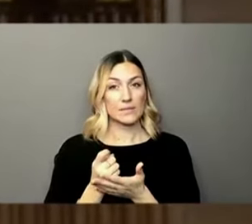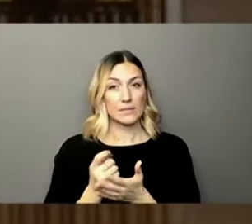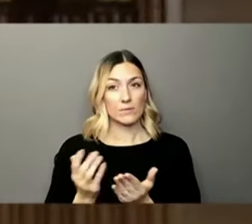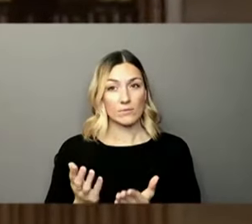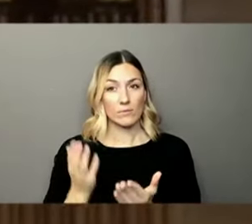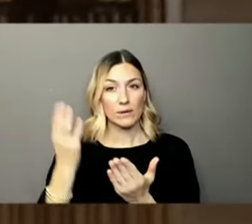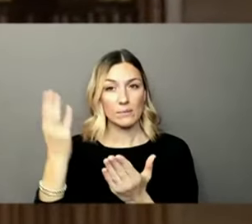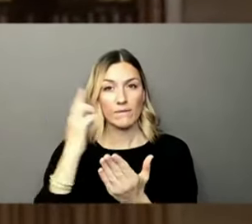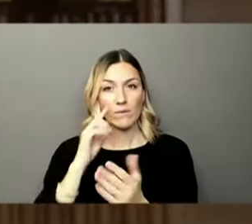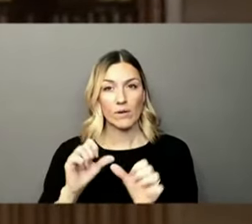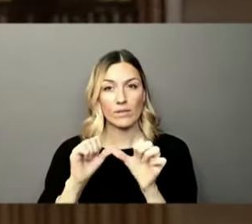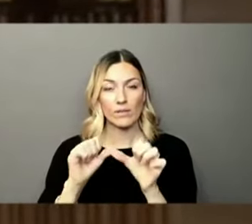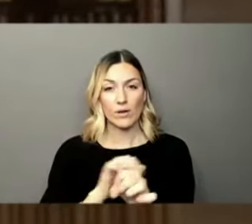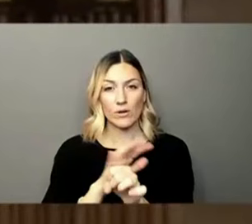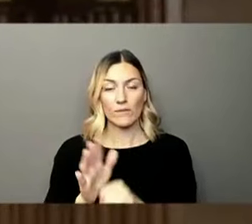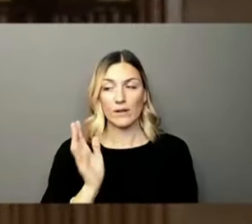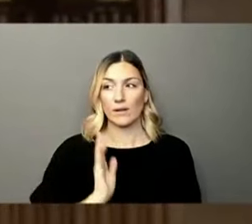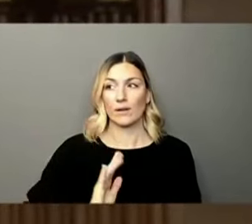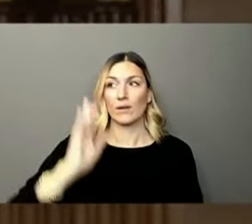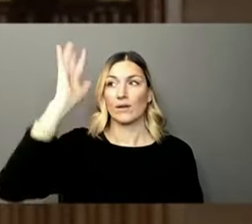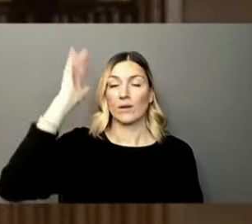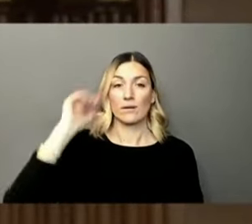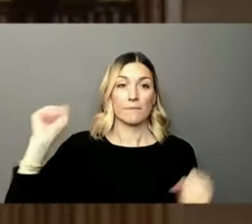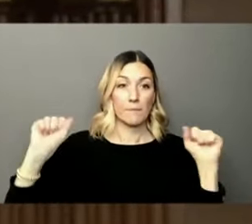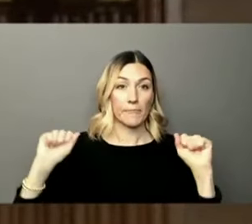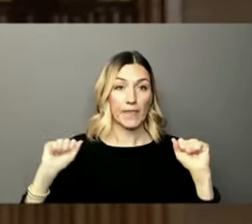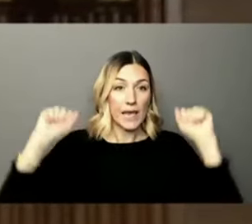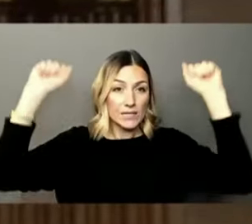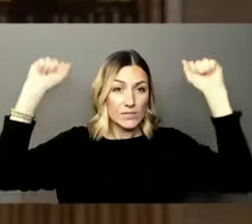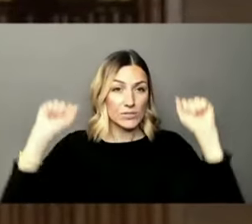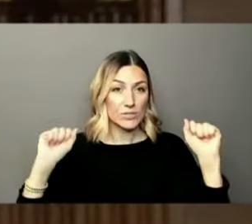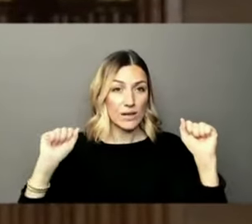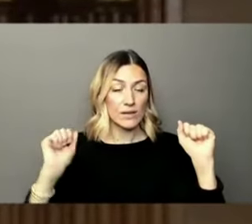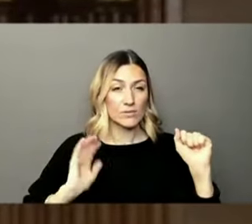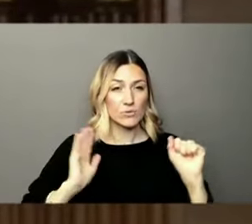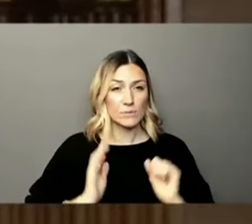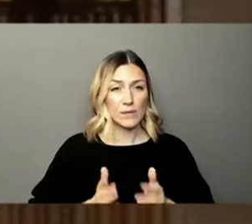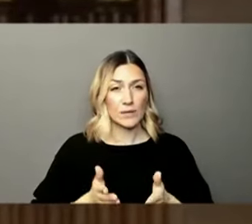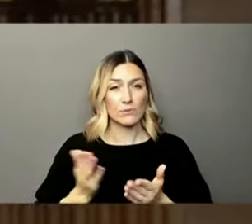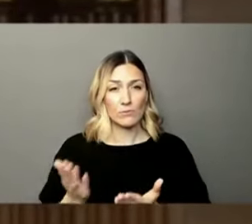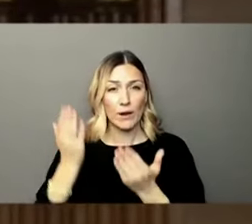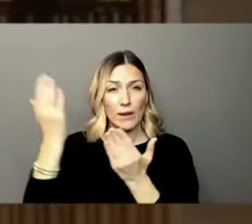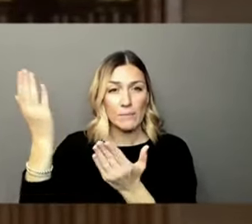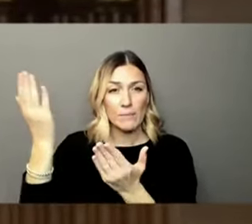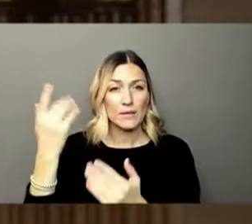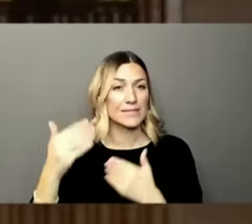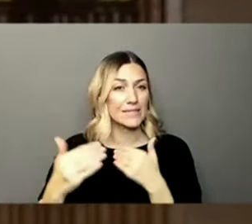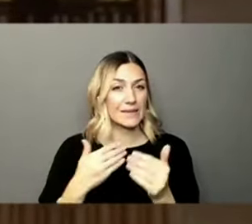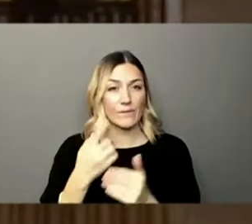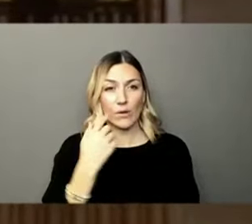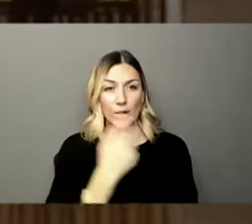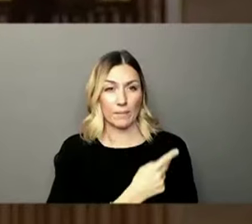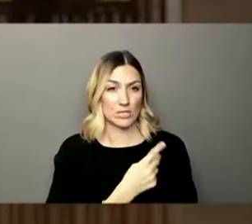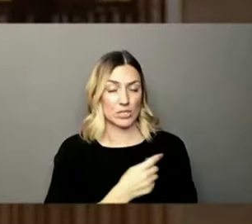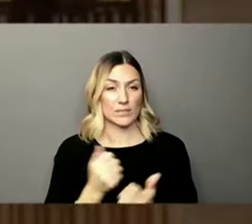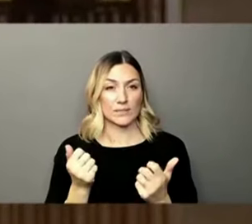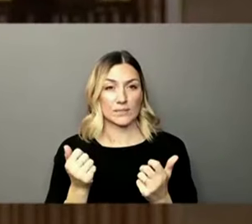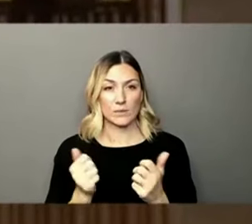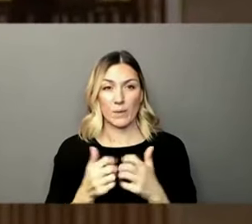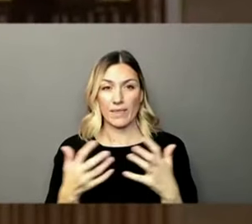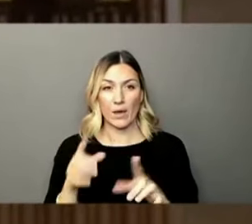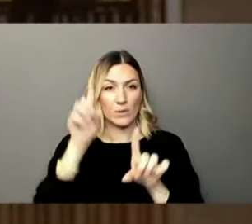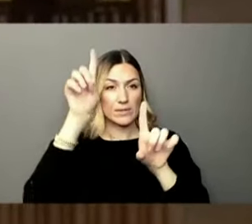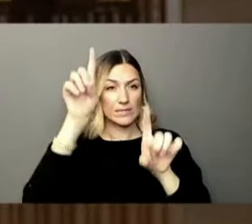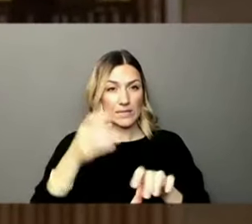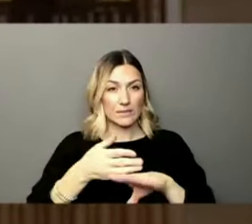long COVID. In the early days, exercise was often recommended, even for patients that without testing for